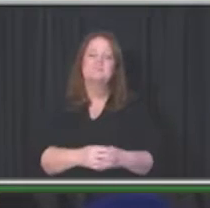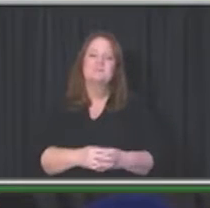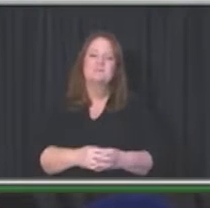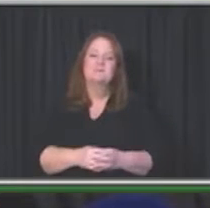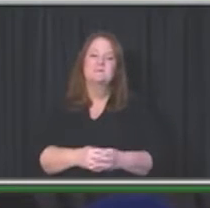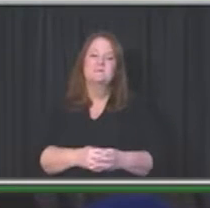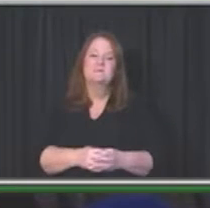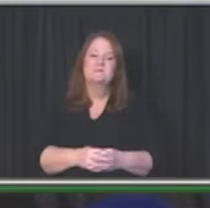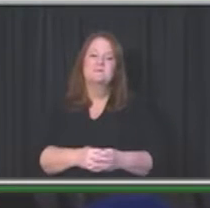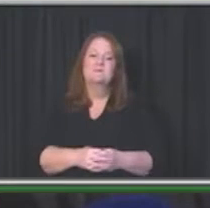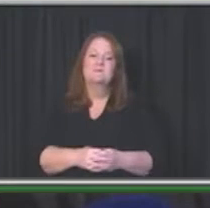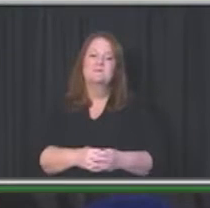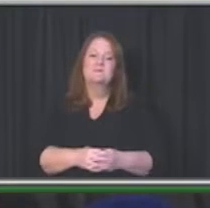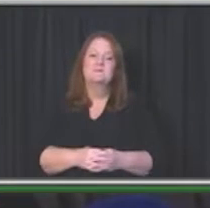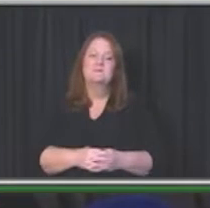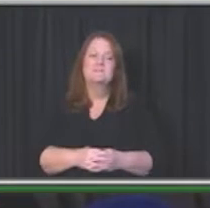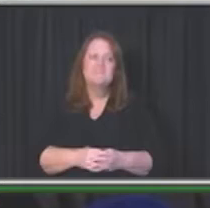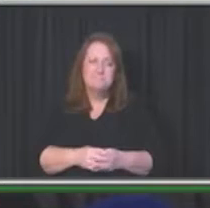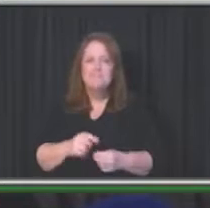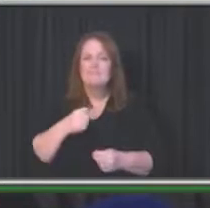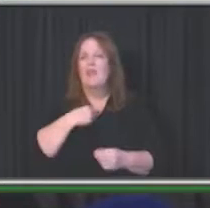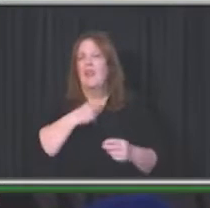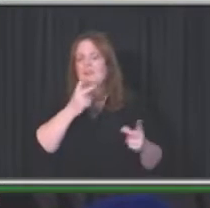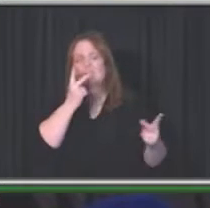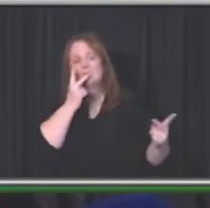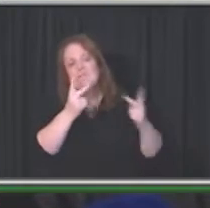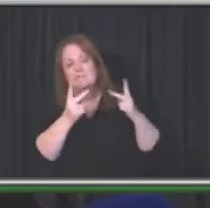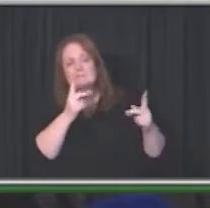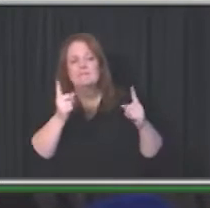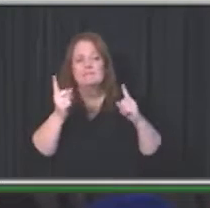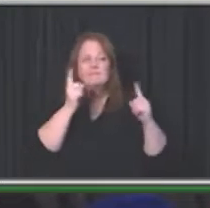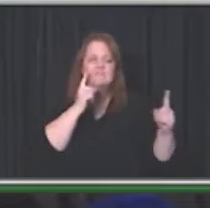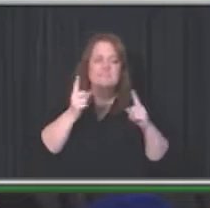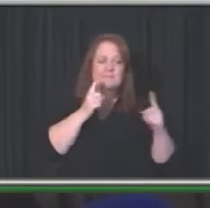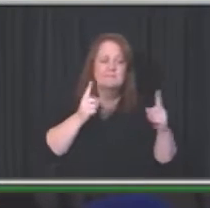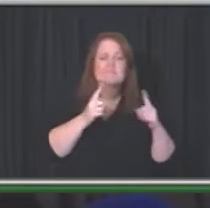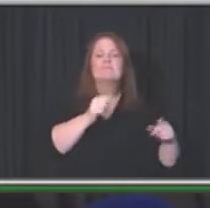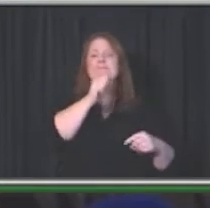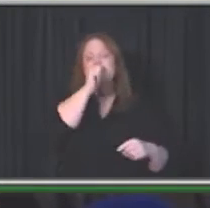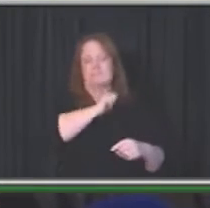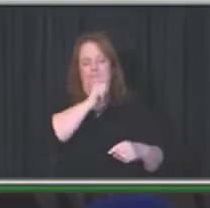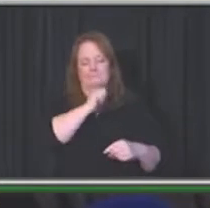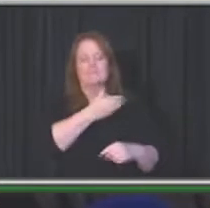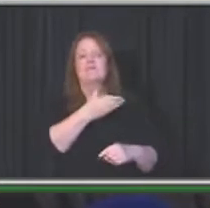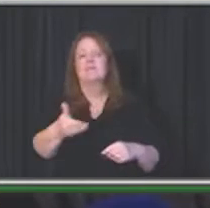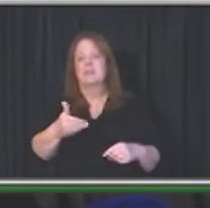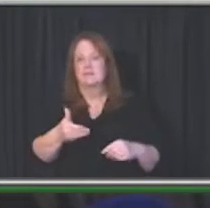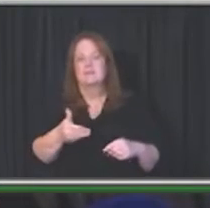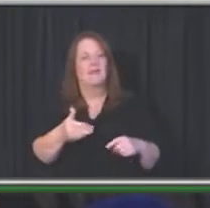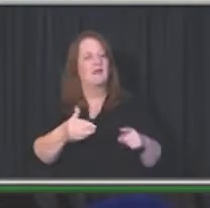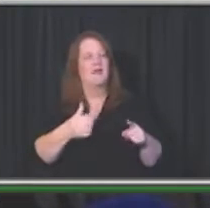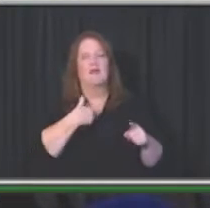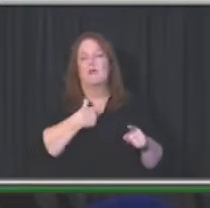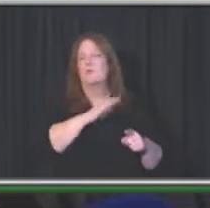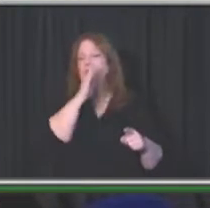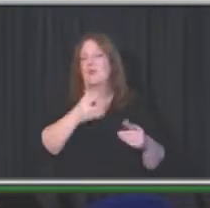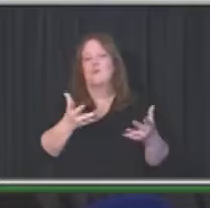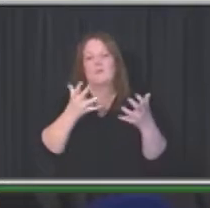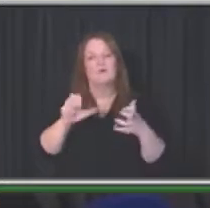care that I would never wish upon anyone. I was separated from my siblings, which are actually here